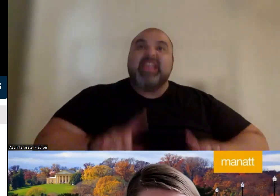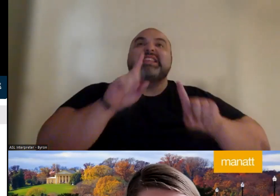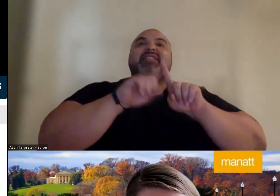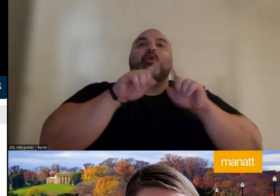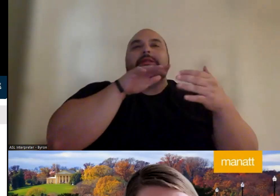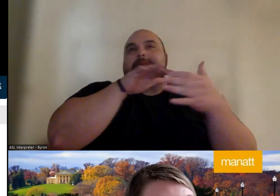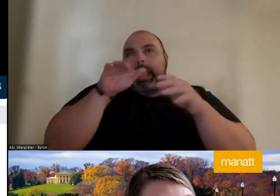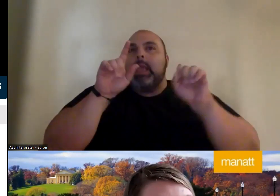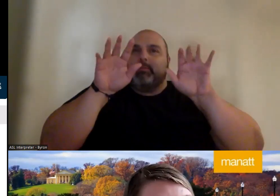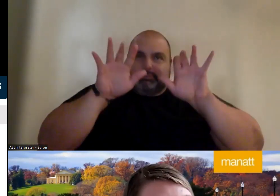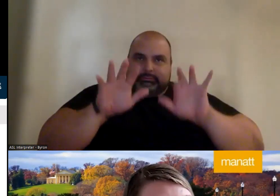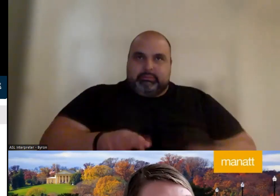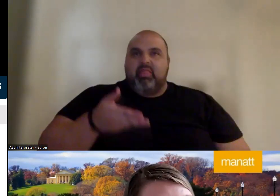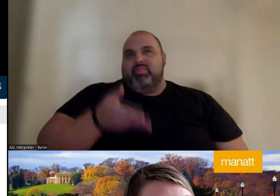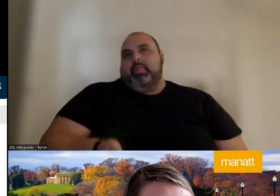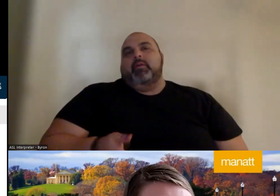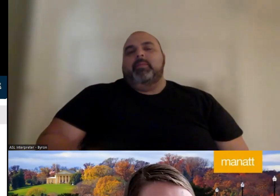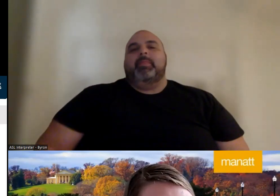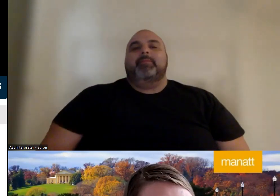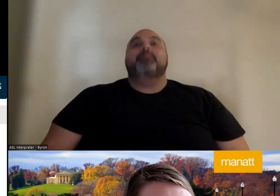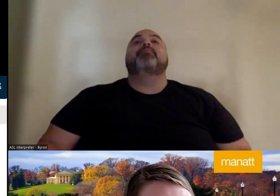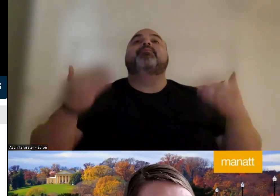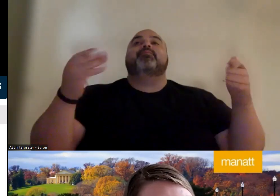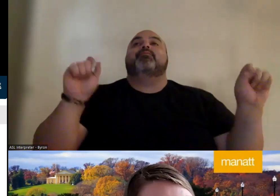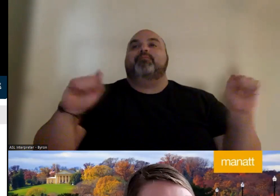that over the years. We go to the next slide.